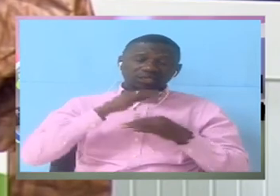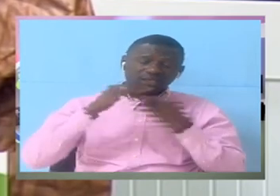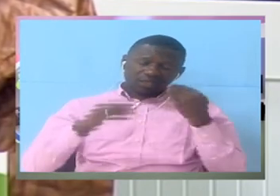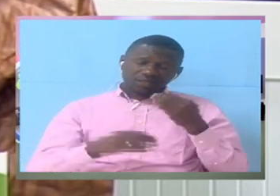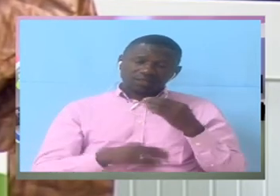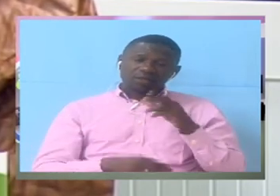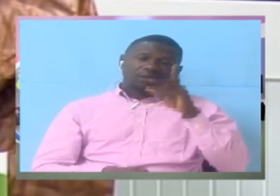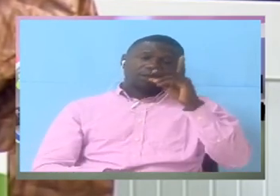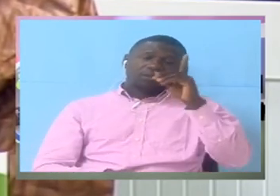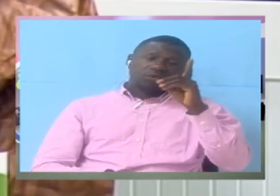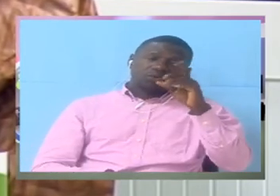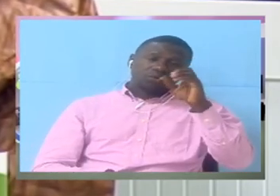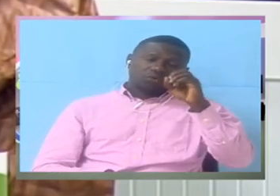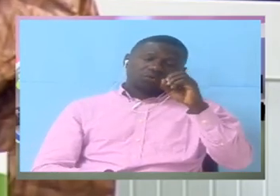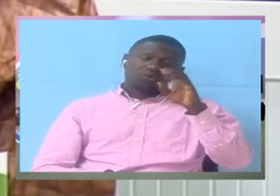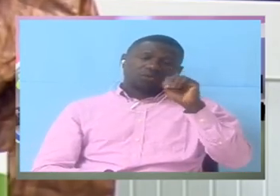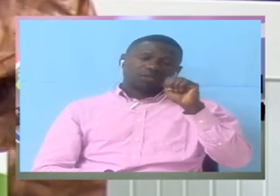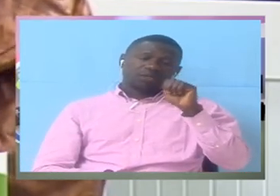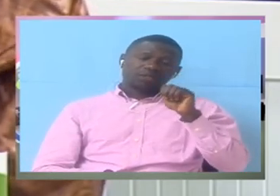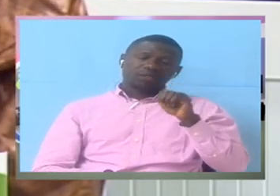a senator. In Liberia. In Liberia.